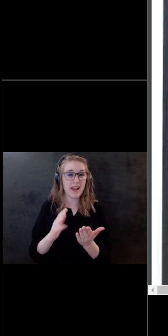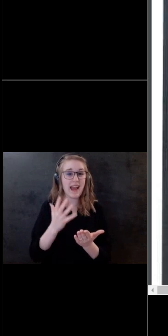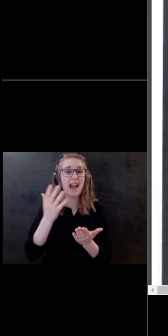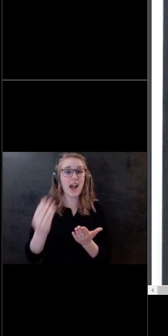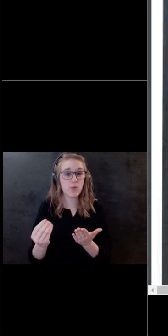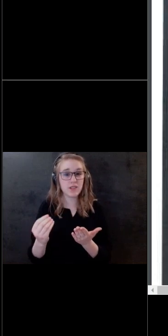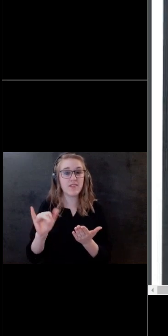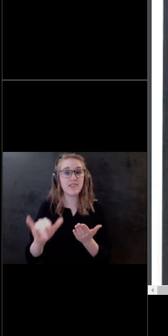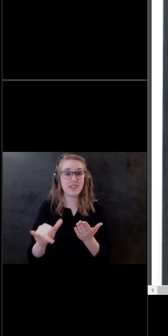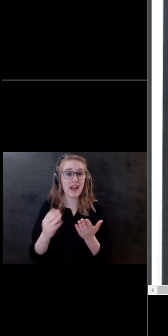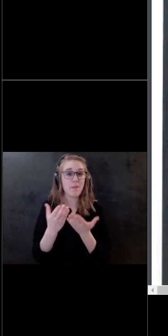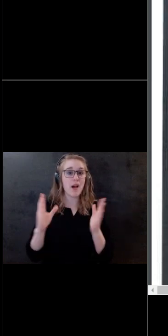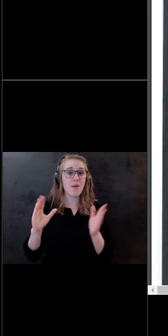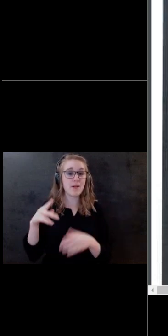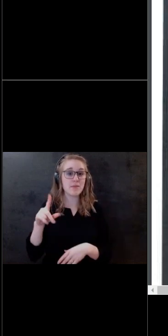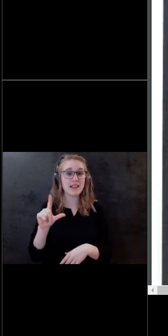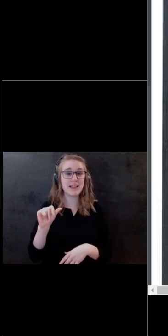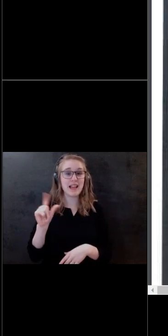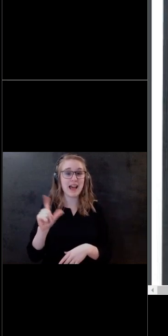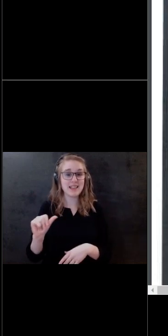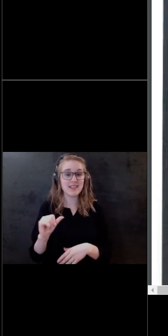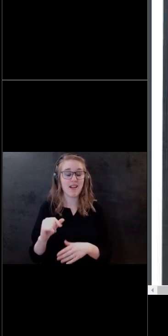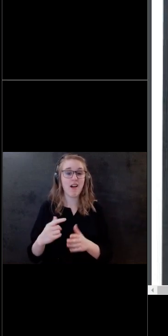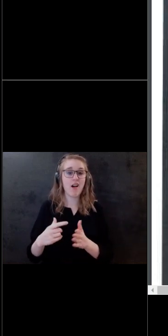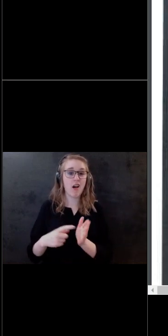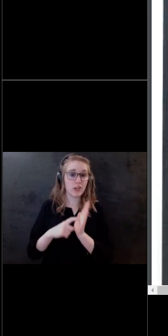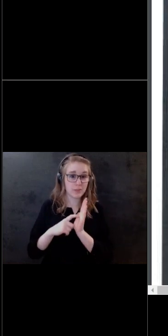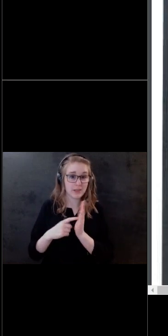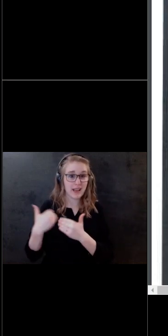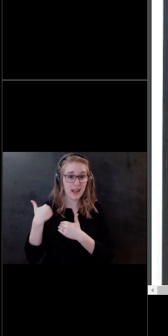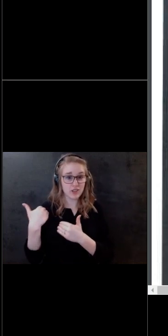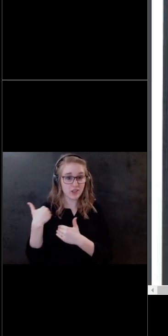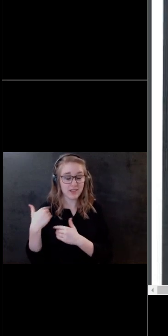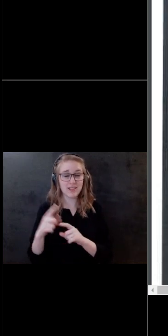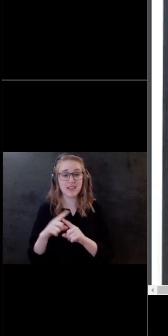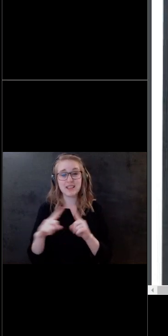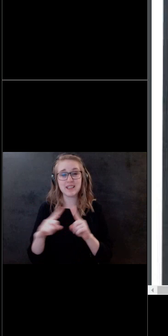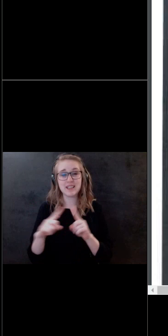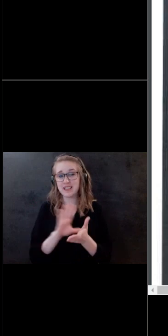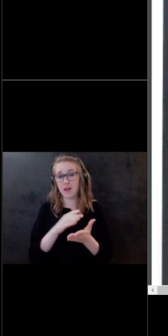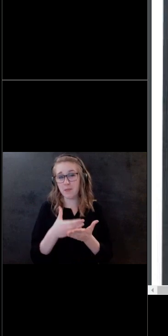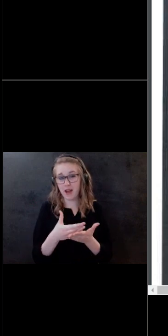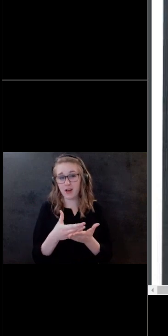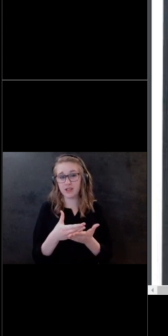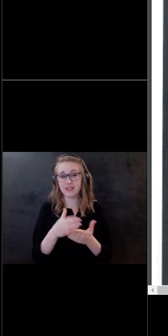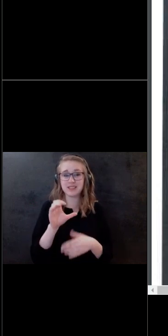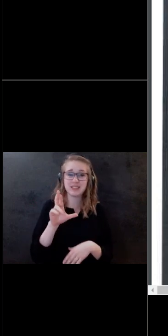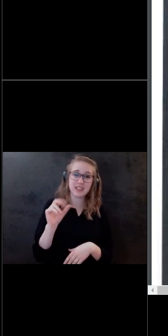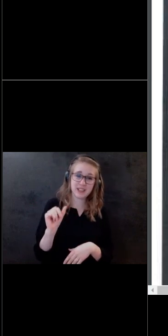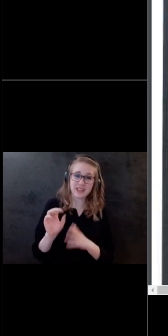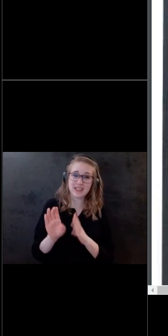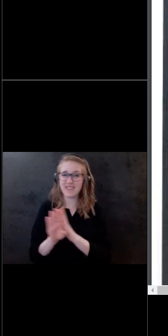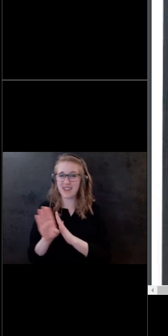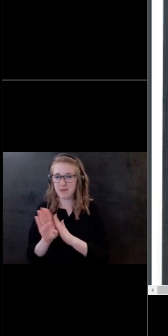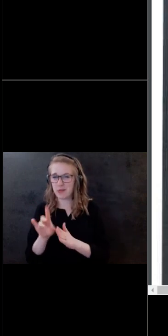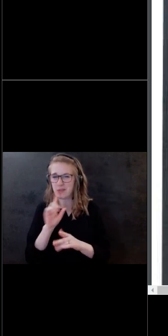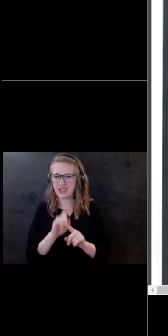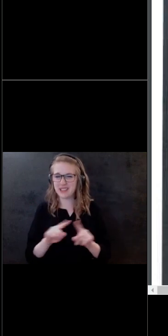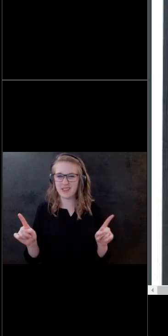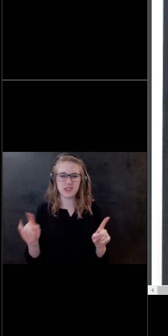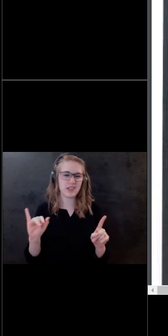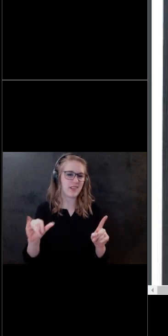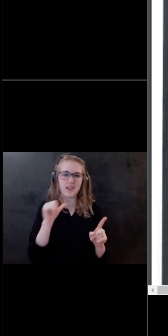plaza obligation altogether. The difference in the amount that it was valued at to the CRA and to the developer was quite far apart, and so that